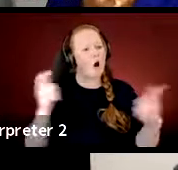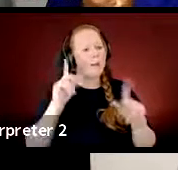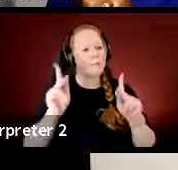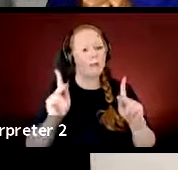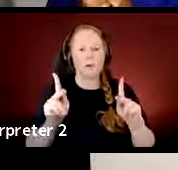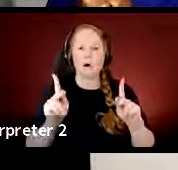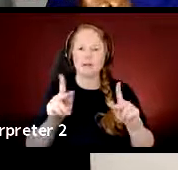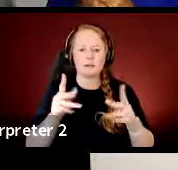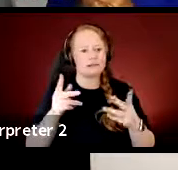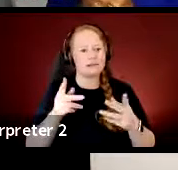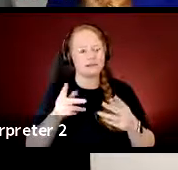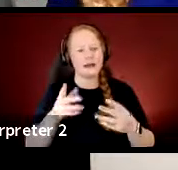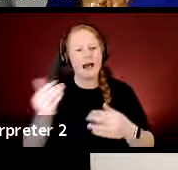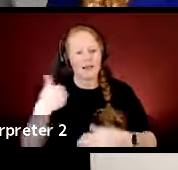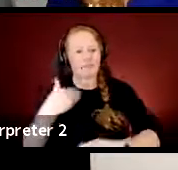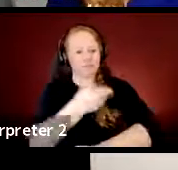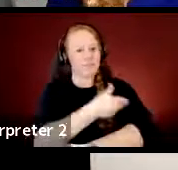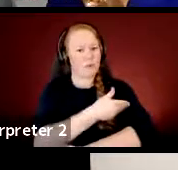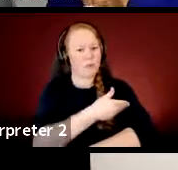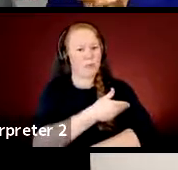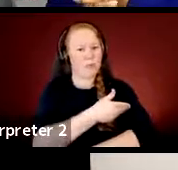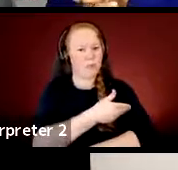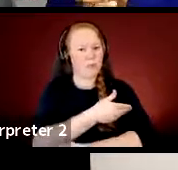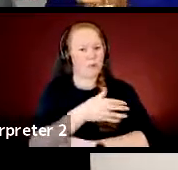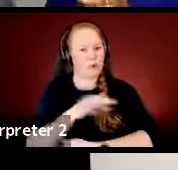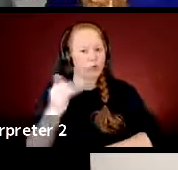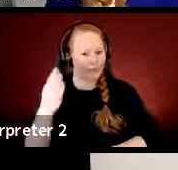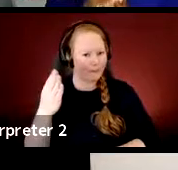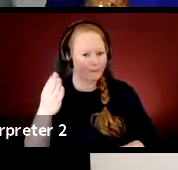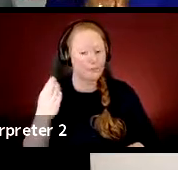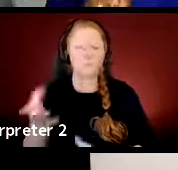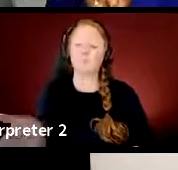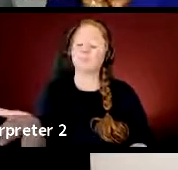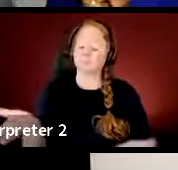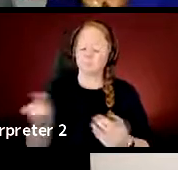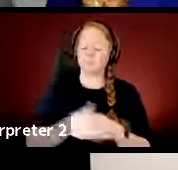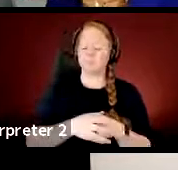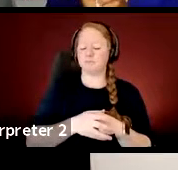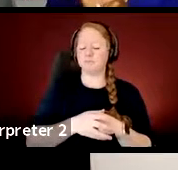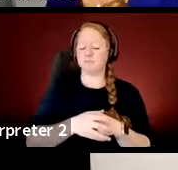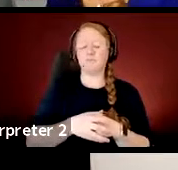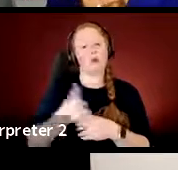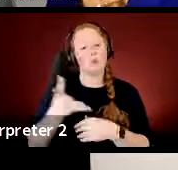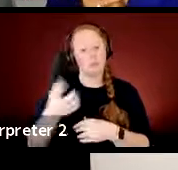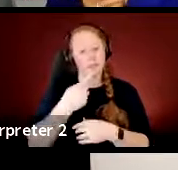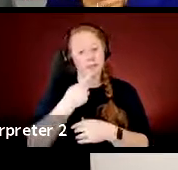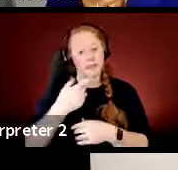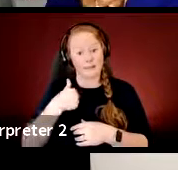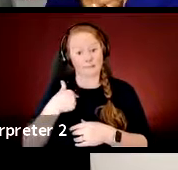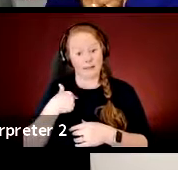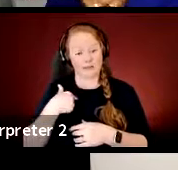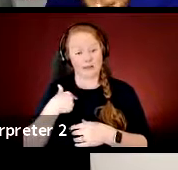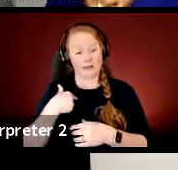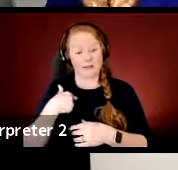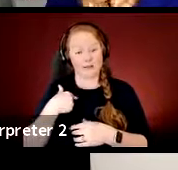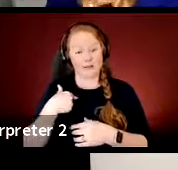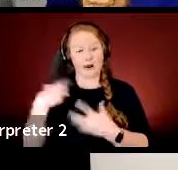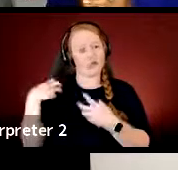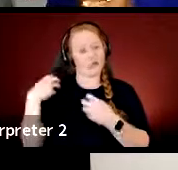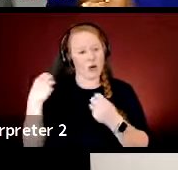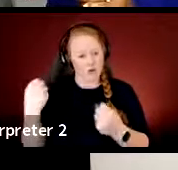power. First, I would like to say I am a recovering addict and I've struggled with mental